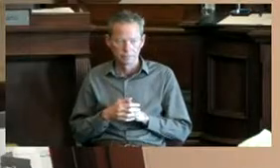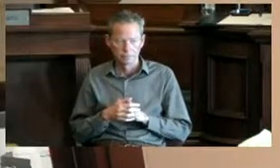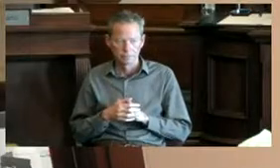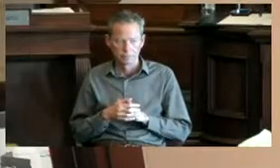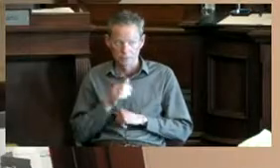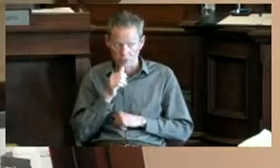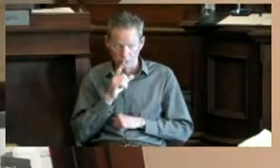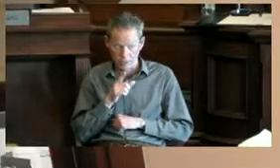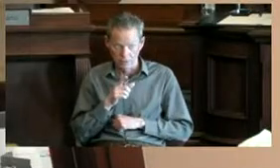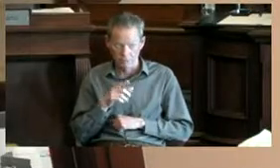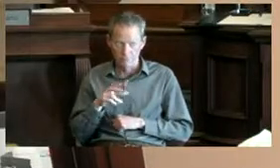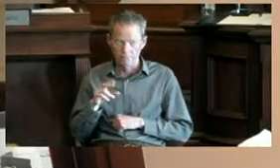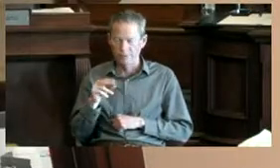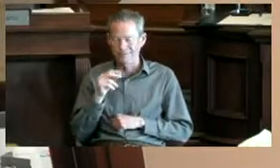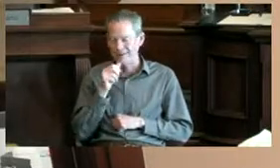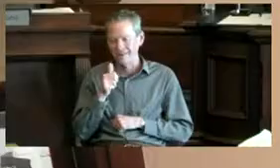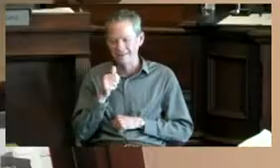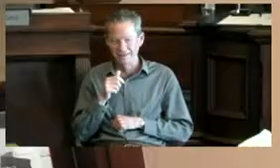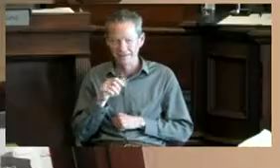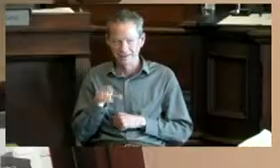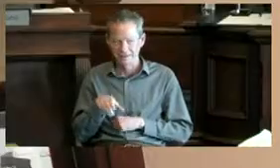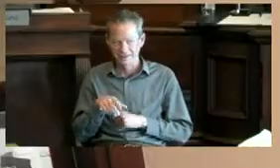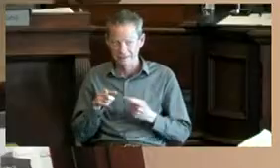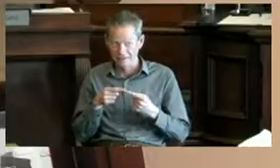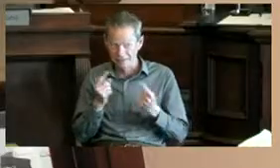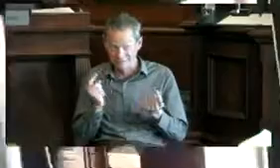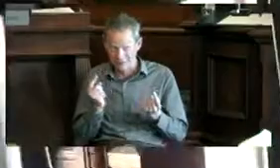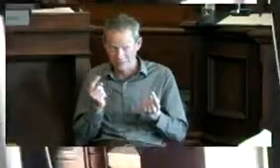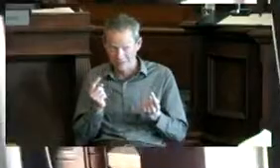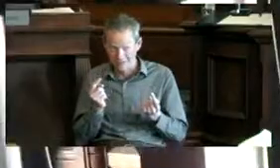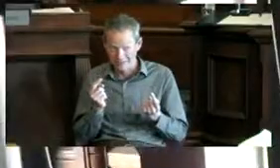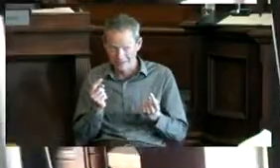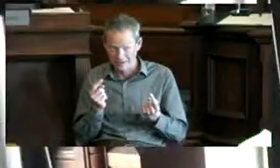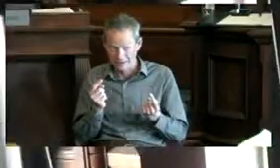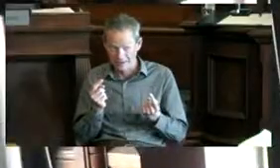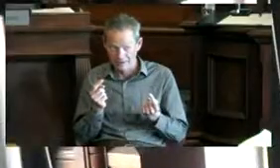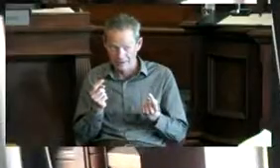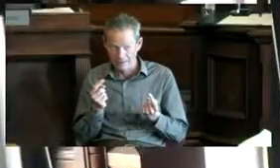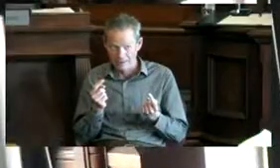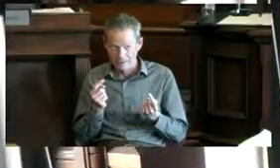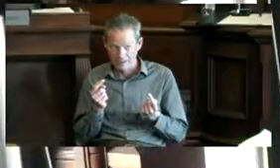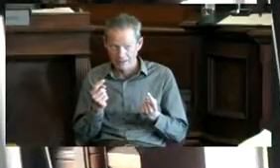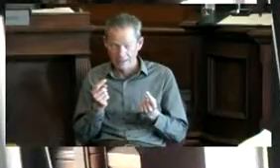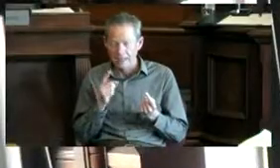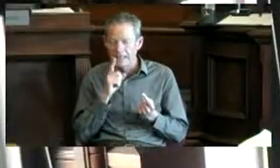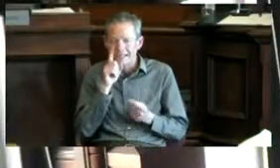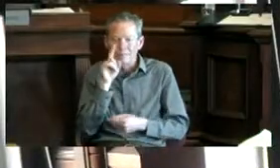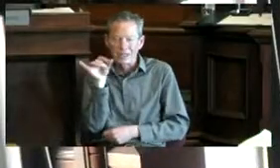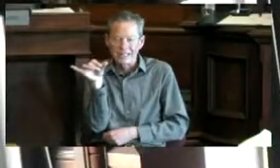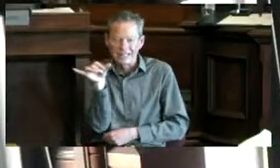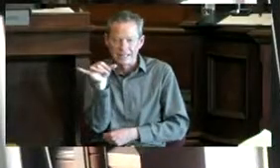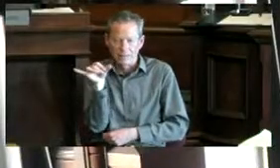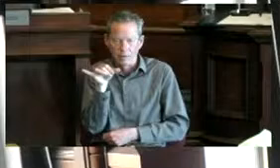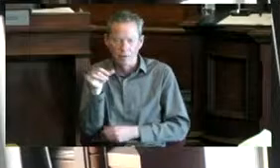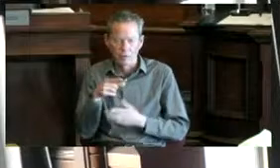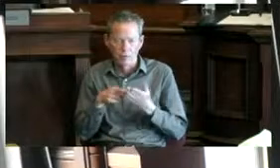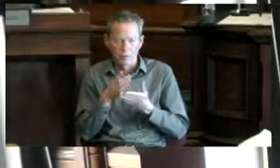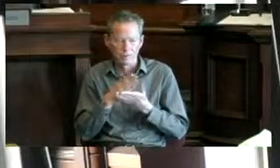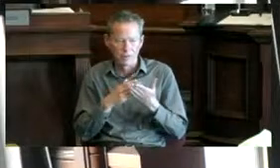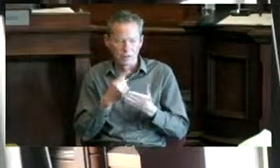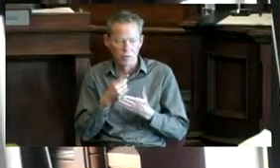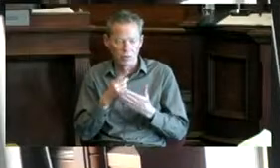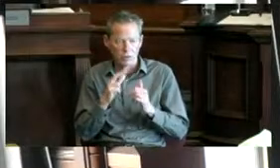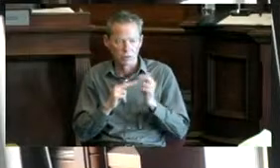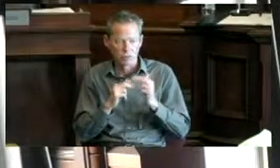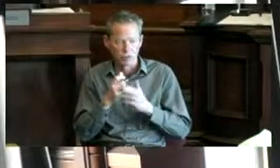Not quite. Not the other way? Yeah. It's staying pretty similar to what the construction